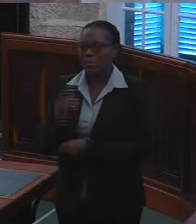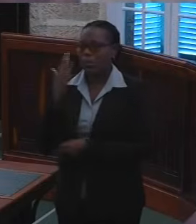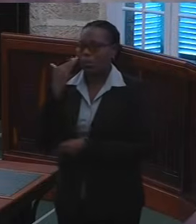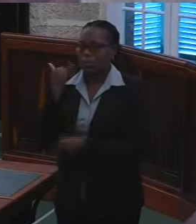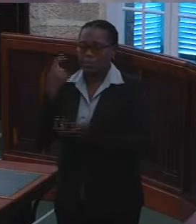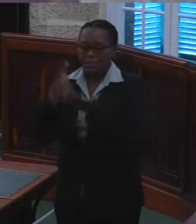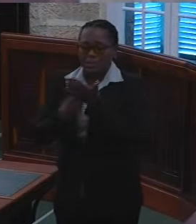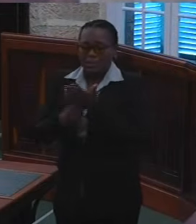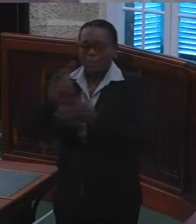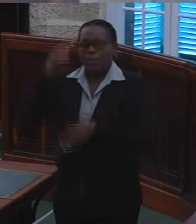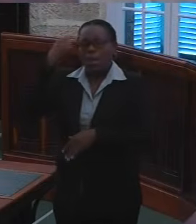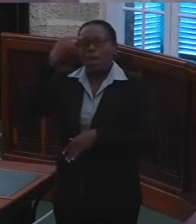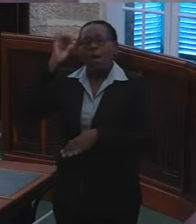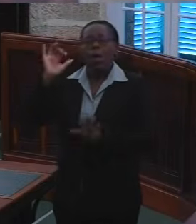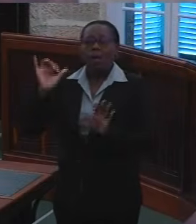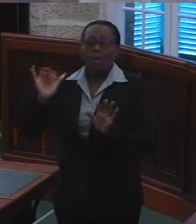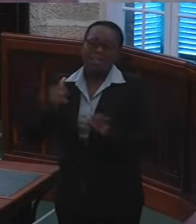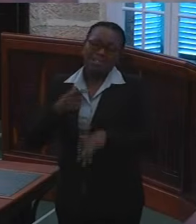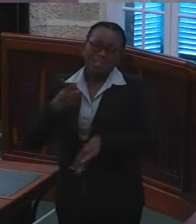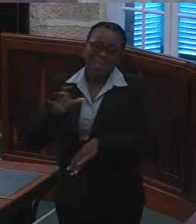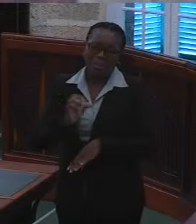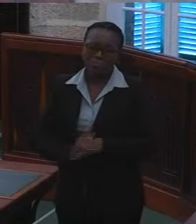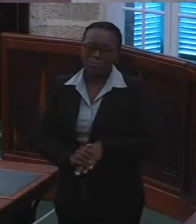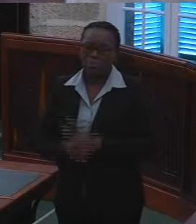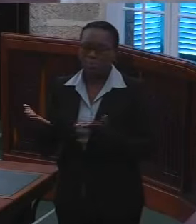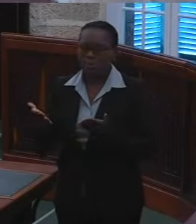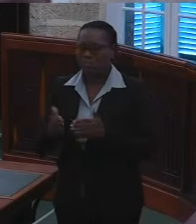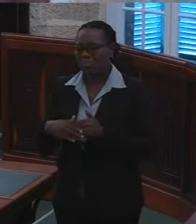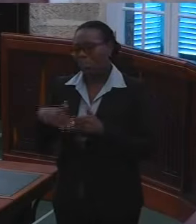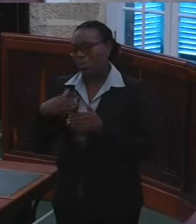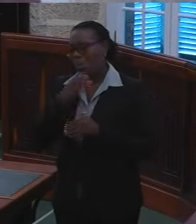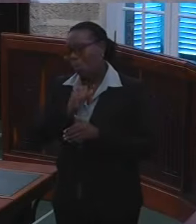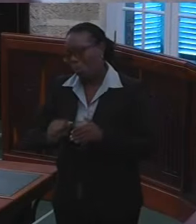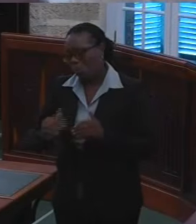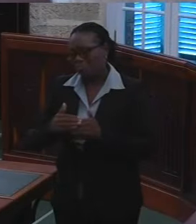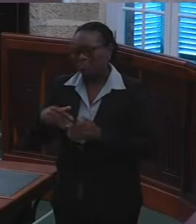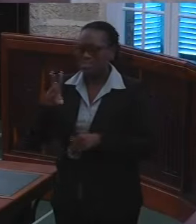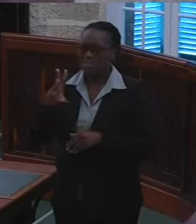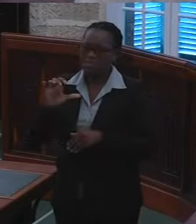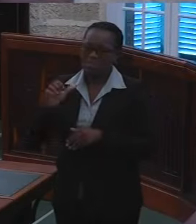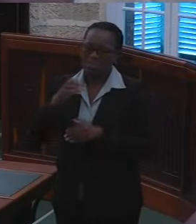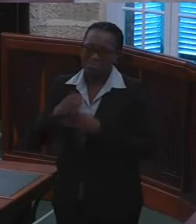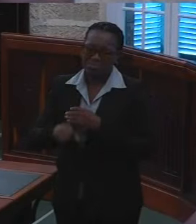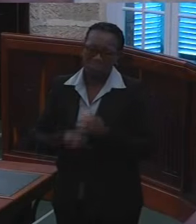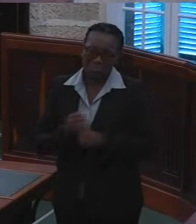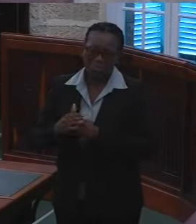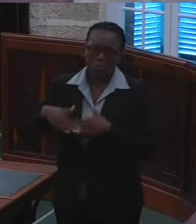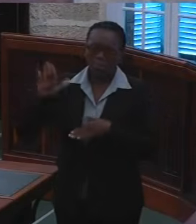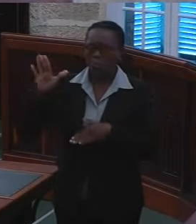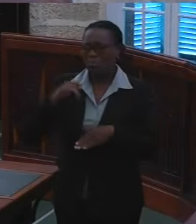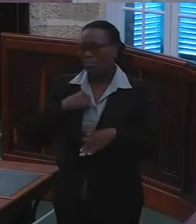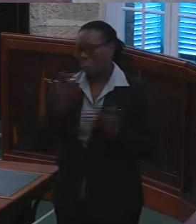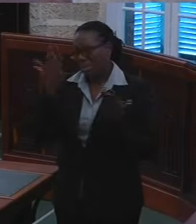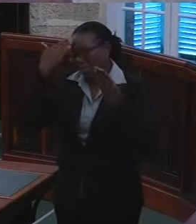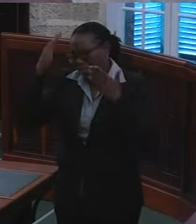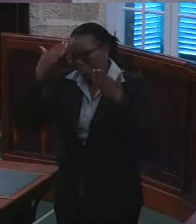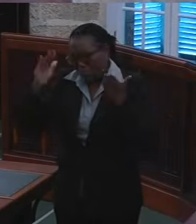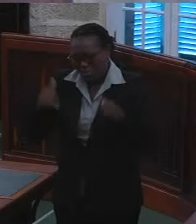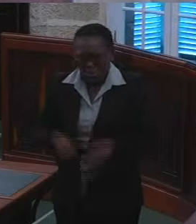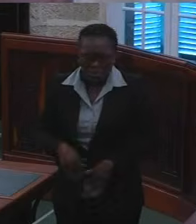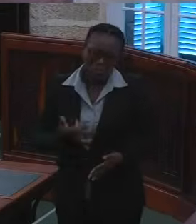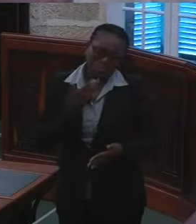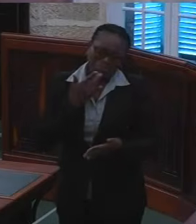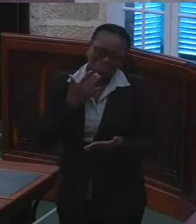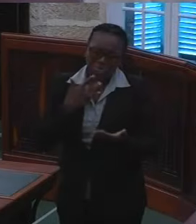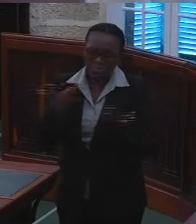for granted that those persons who are past 65 years old don't have no appreciation for these technological things. I want to say that